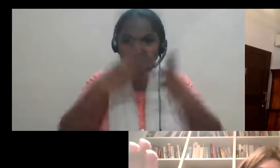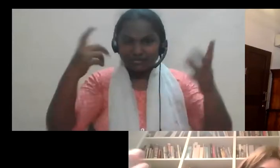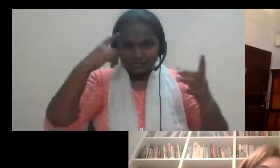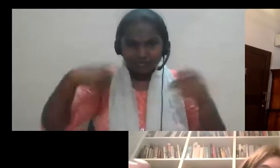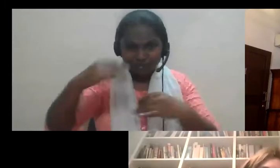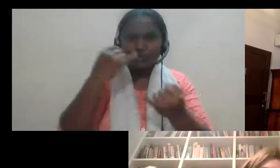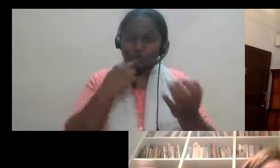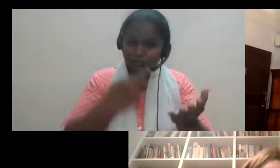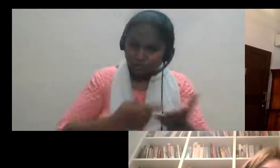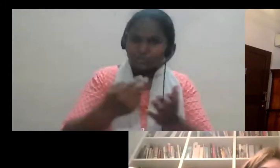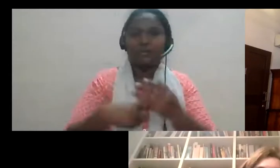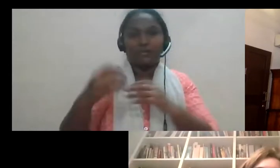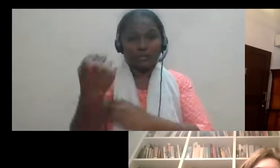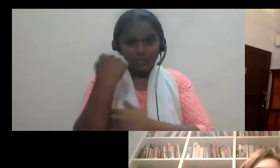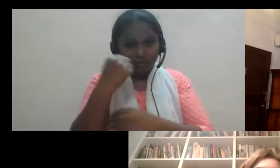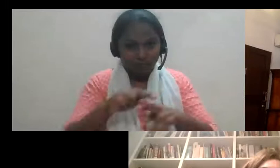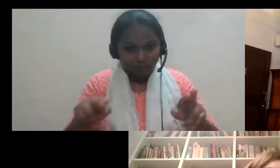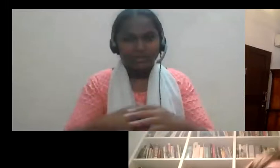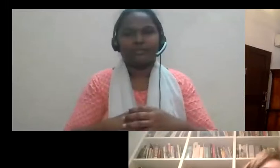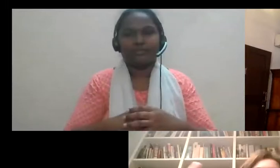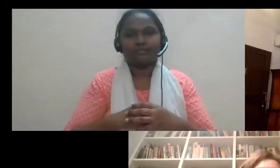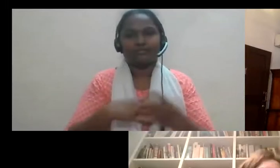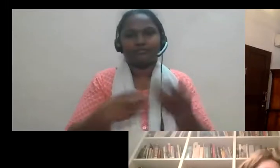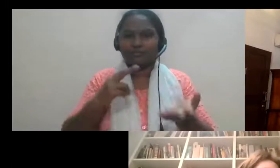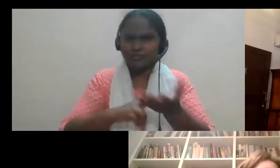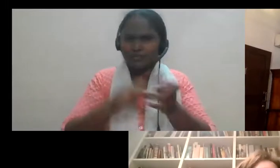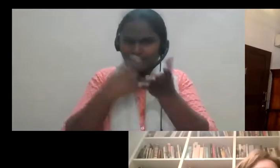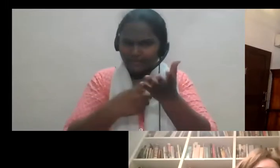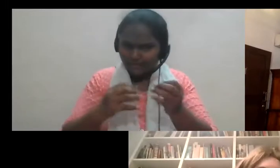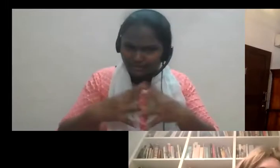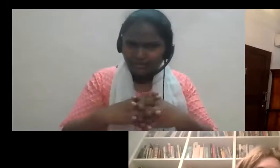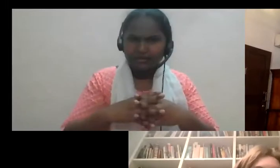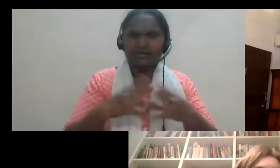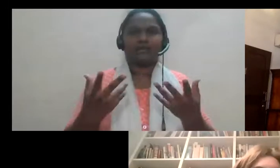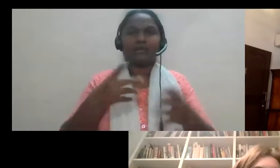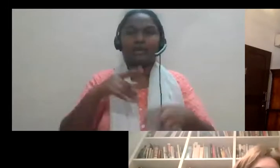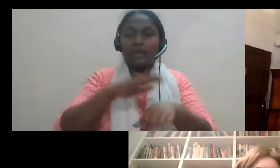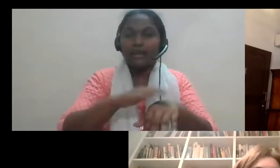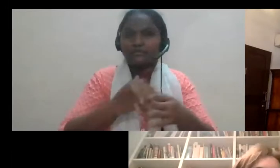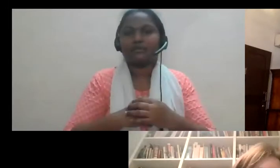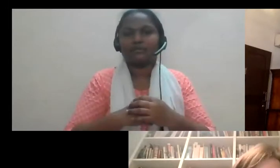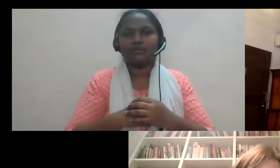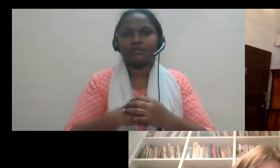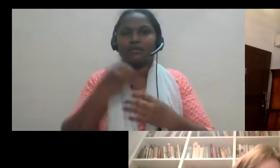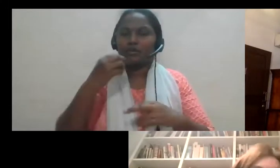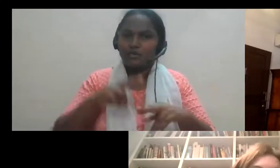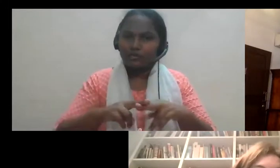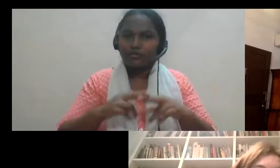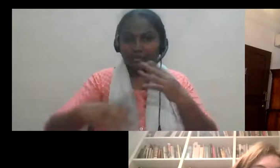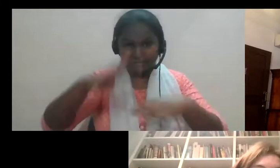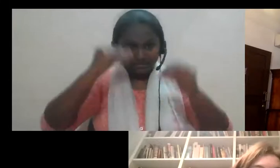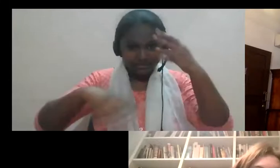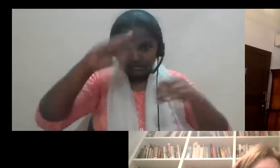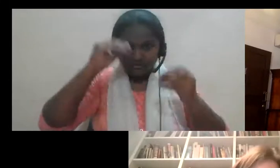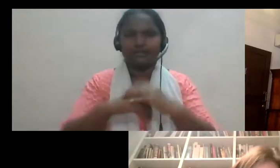when the art is true and powerful, you know, it's an enormous experience of learning.